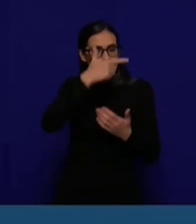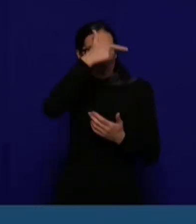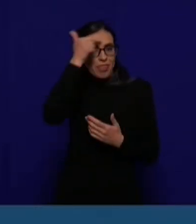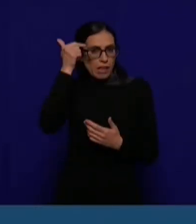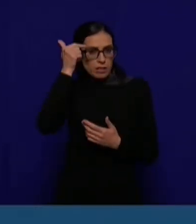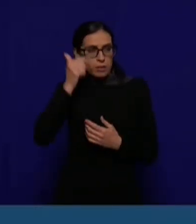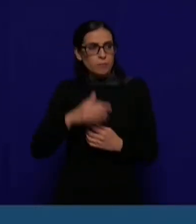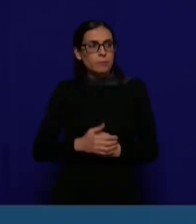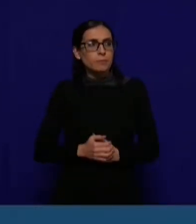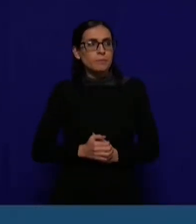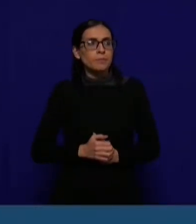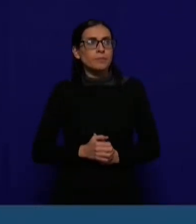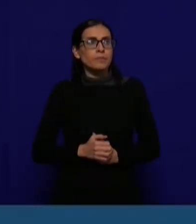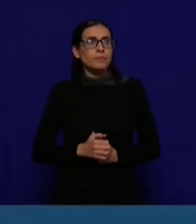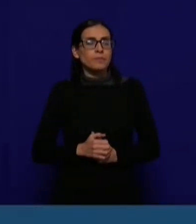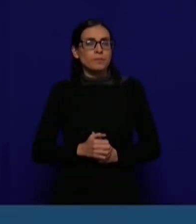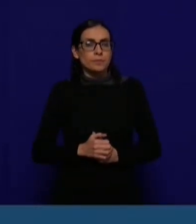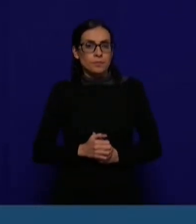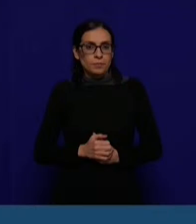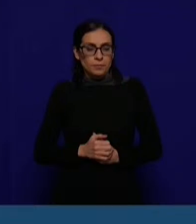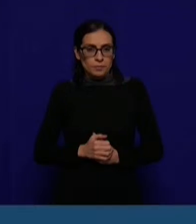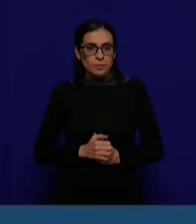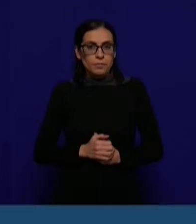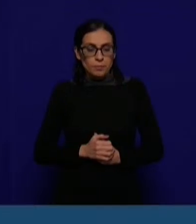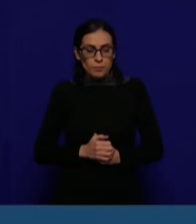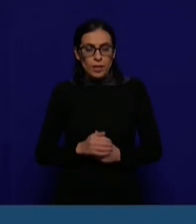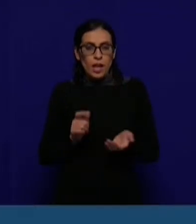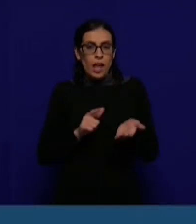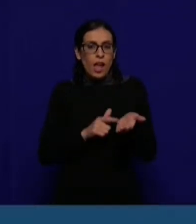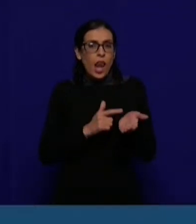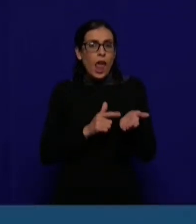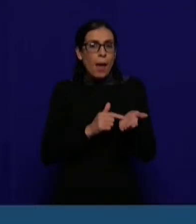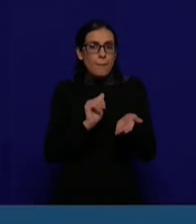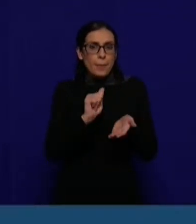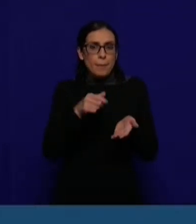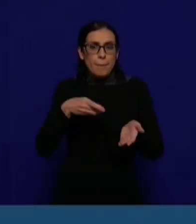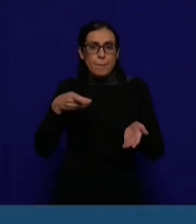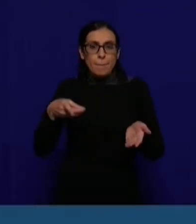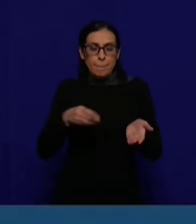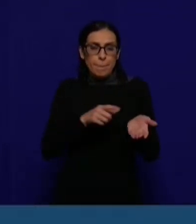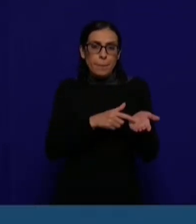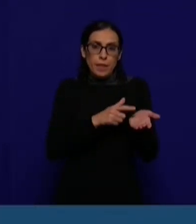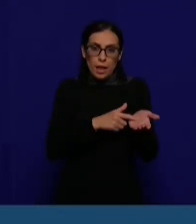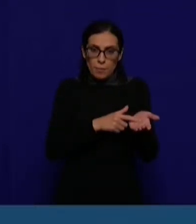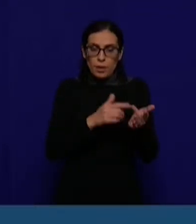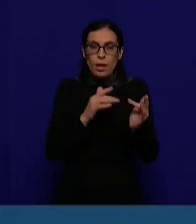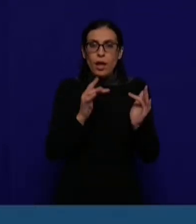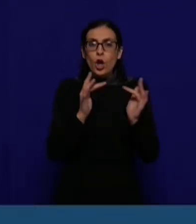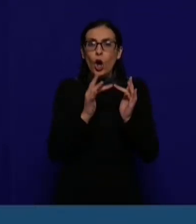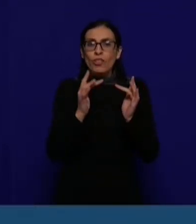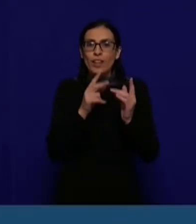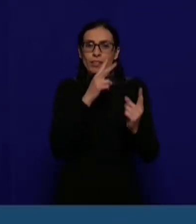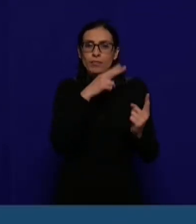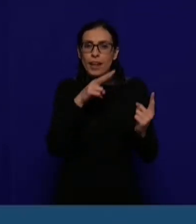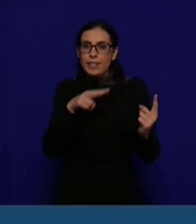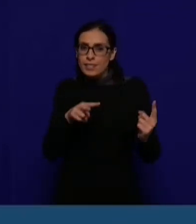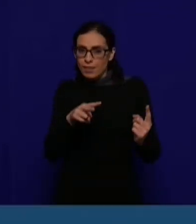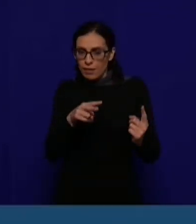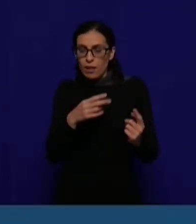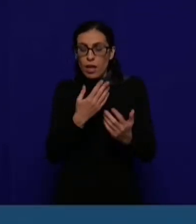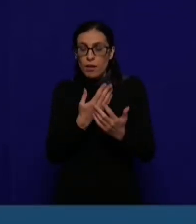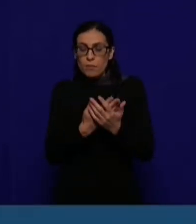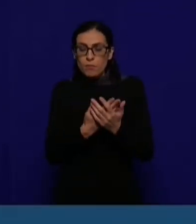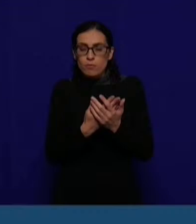ukoll. Il-COVID Alert Malta għadu importanti ħafna l-Contact Tracing App. Fakkarkom li l-ġimgħa